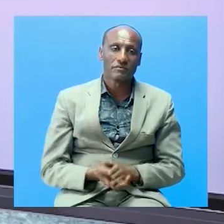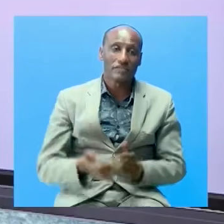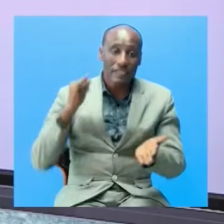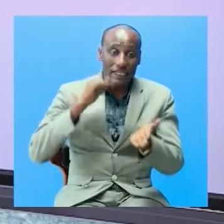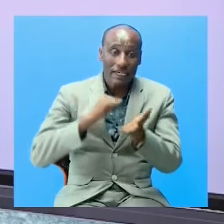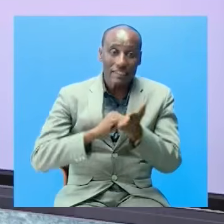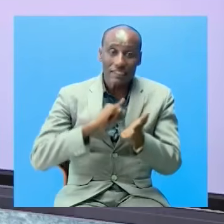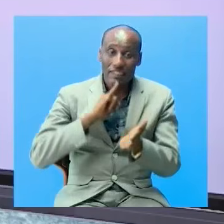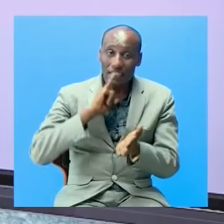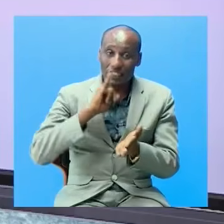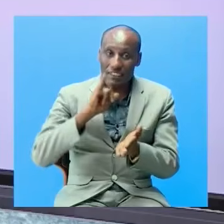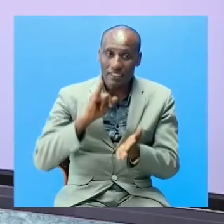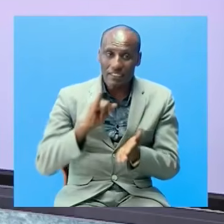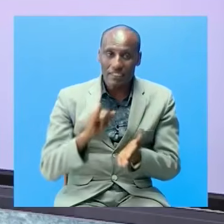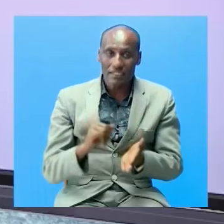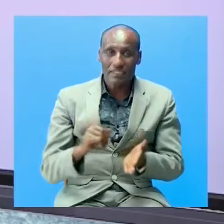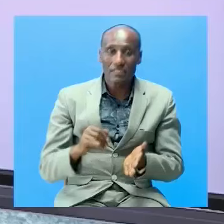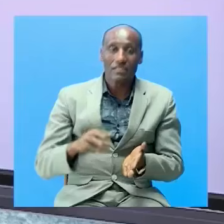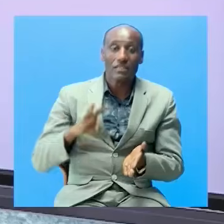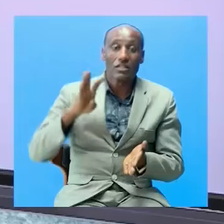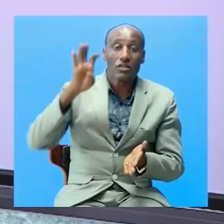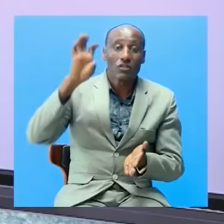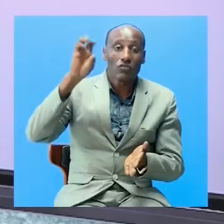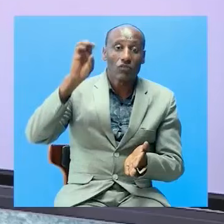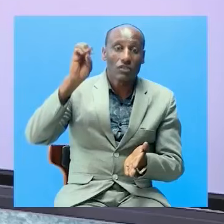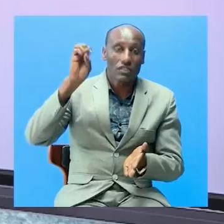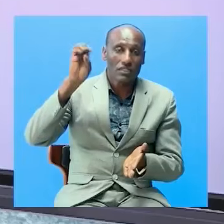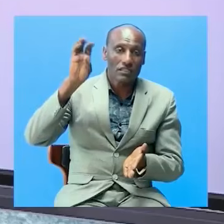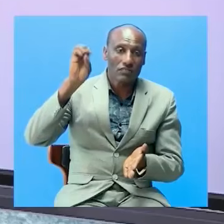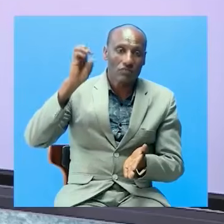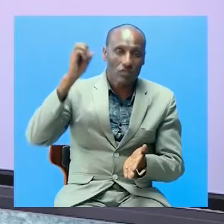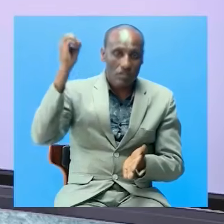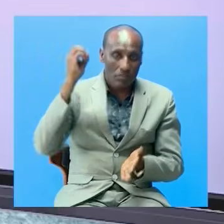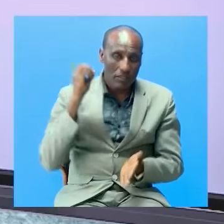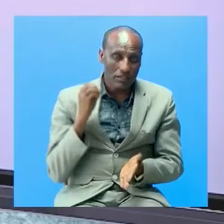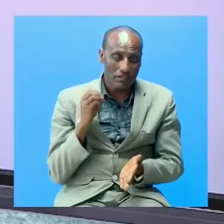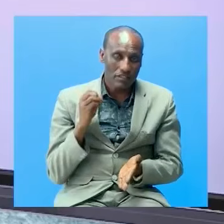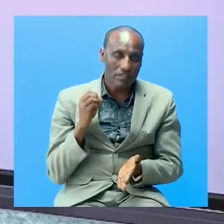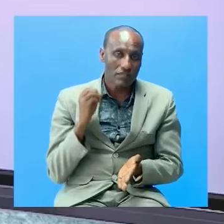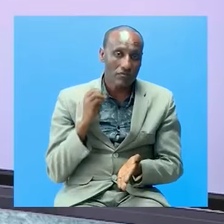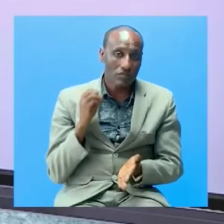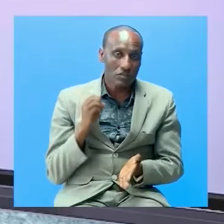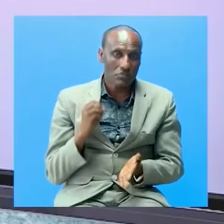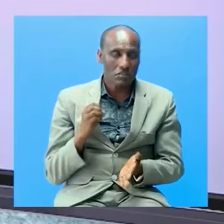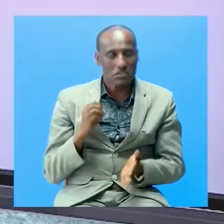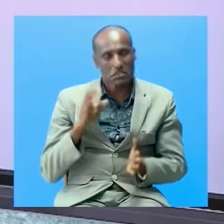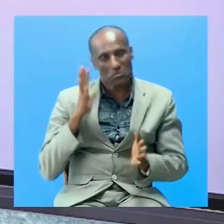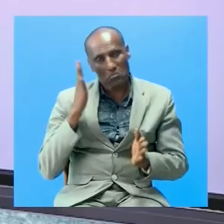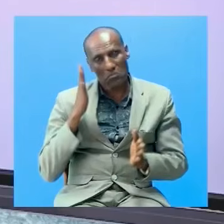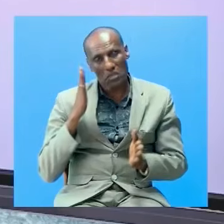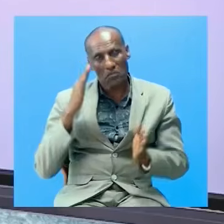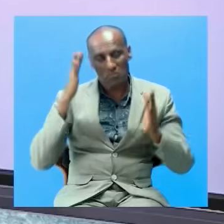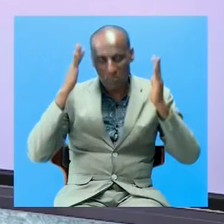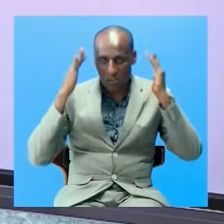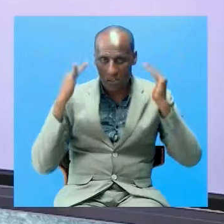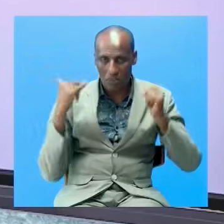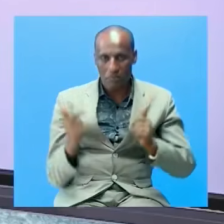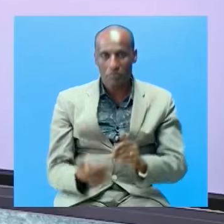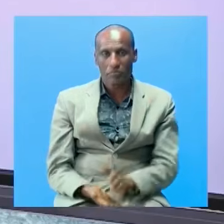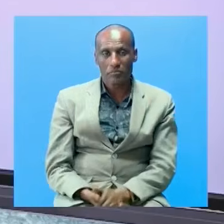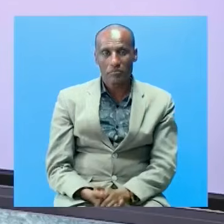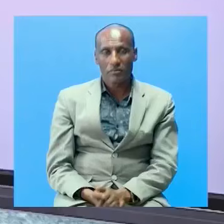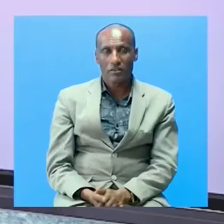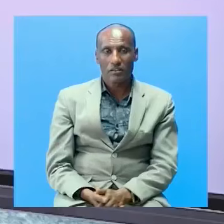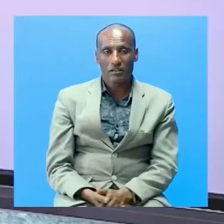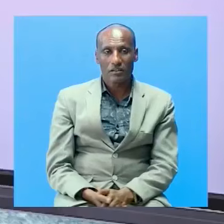might in your sentence to express possibility, it is 40% possibility. Okay?